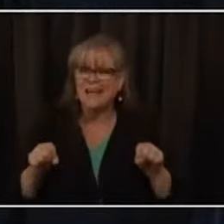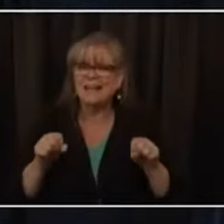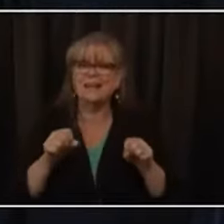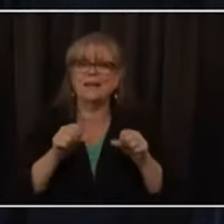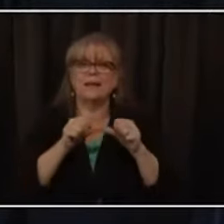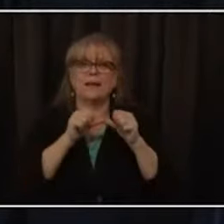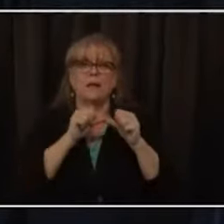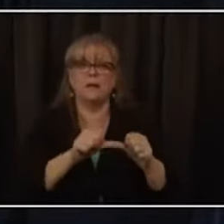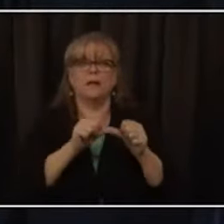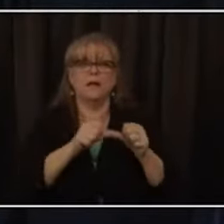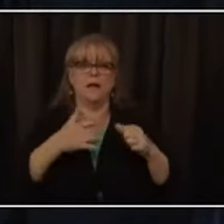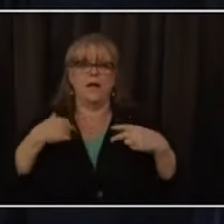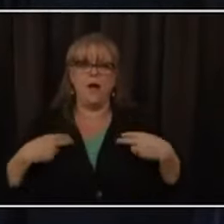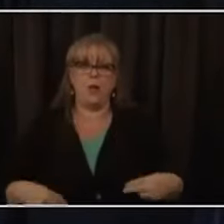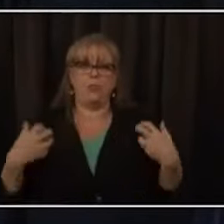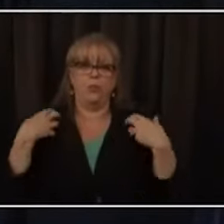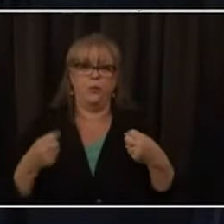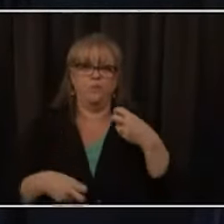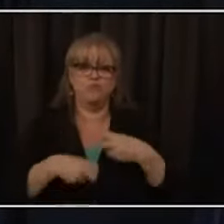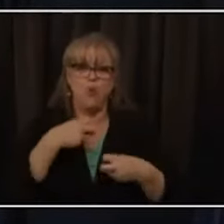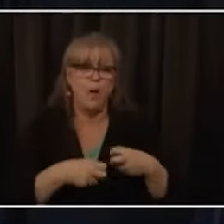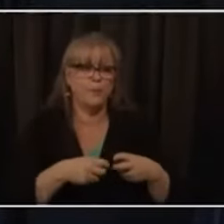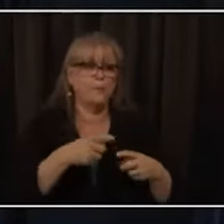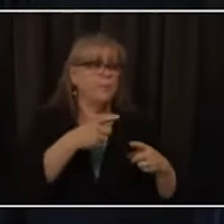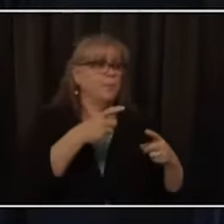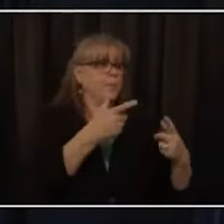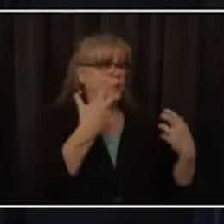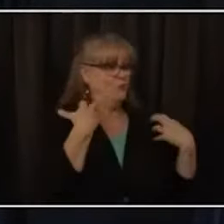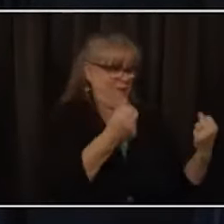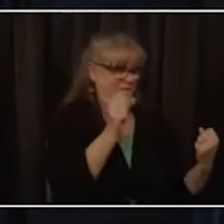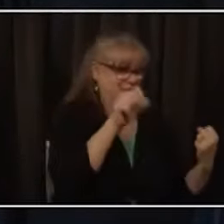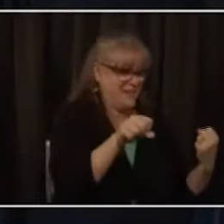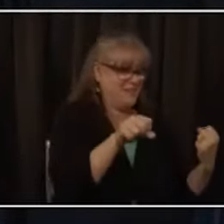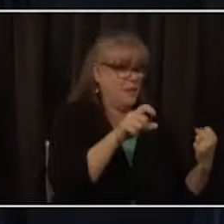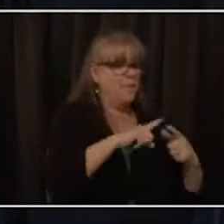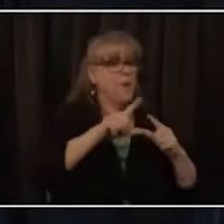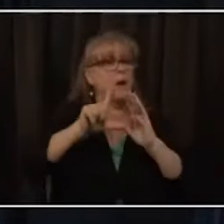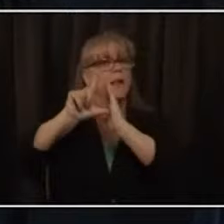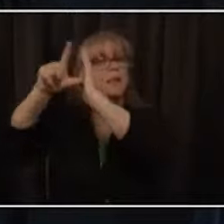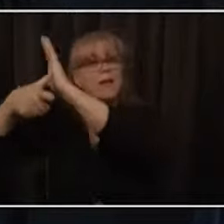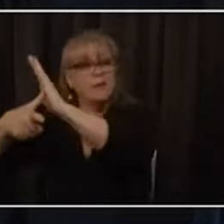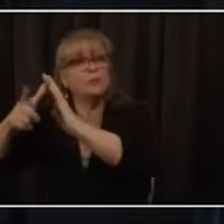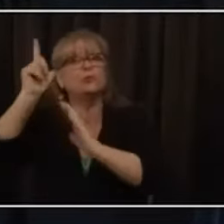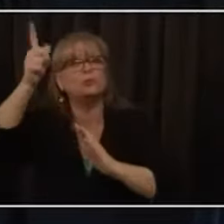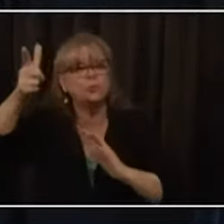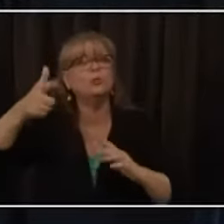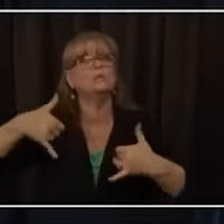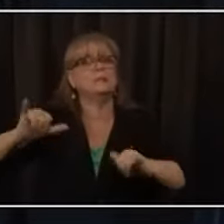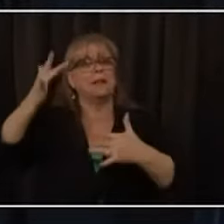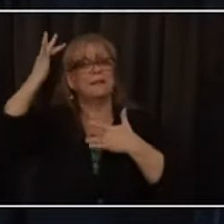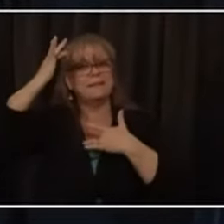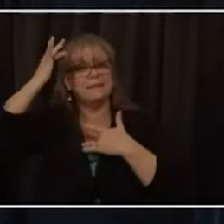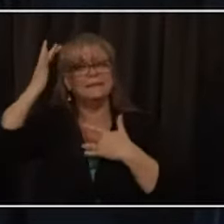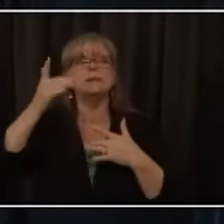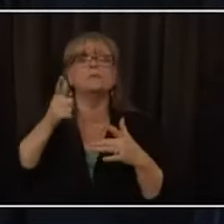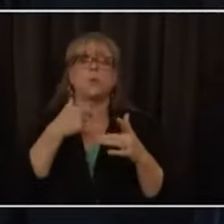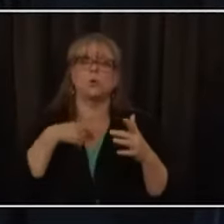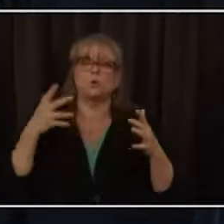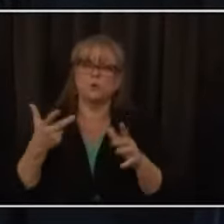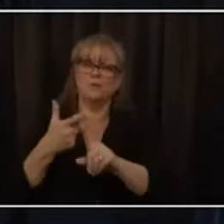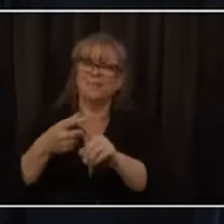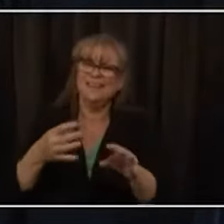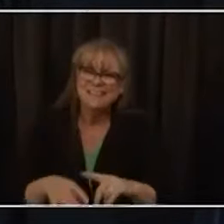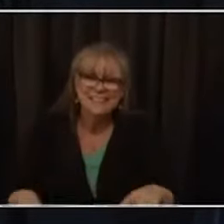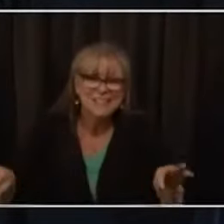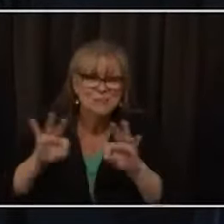COVID. That's why next month, while more people are getting vaccinated, it's critical for each of us to take the actions that may seem small in